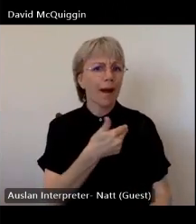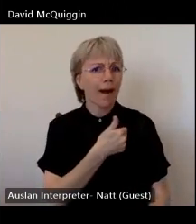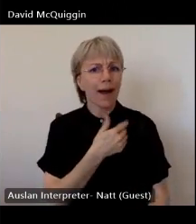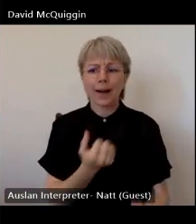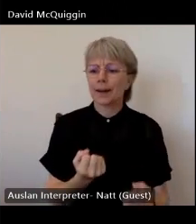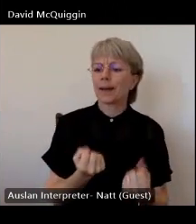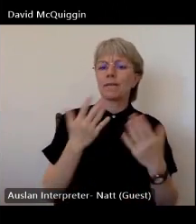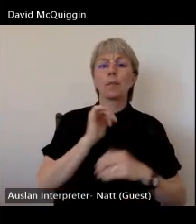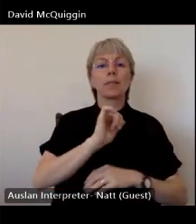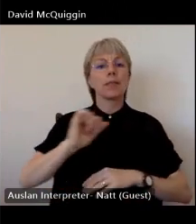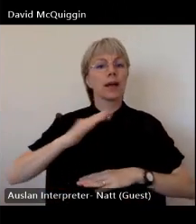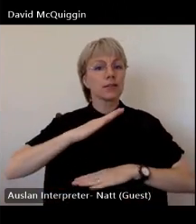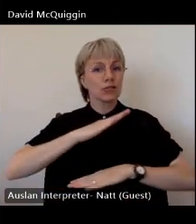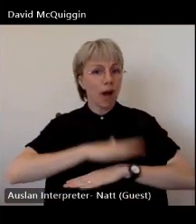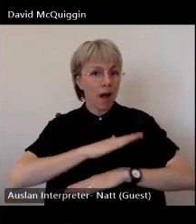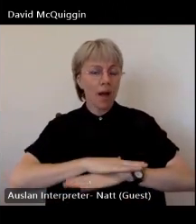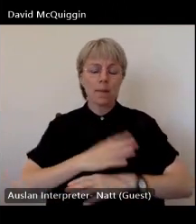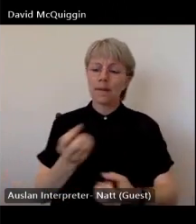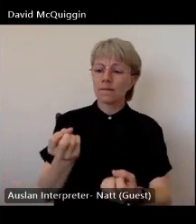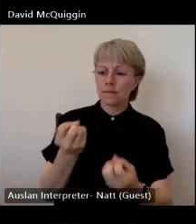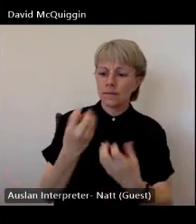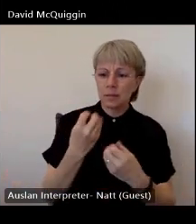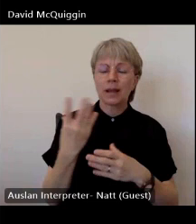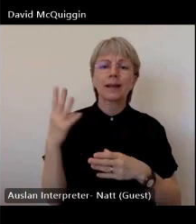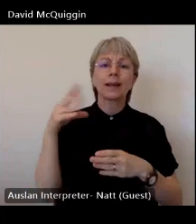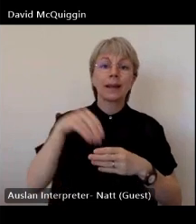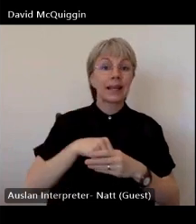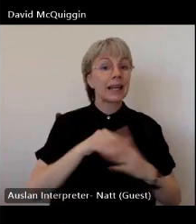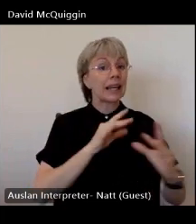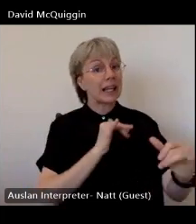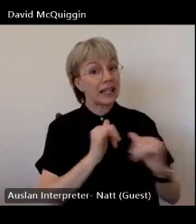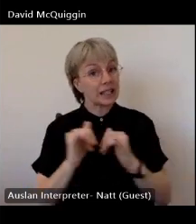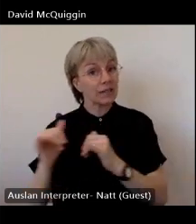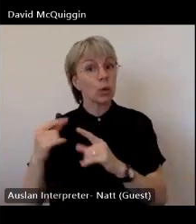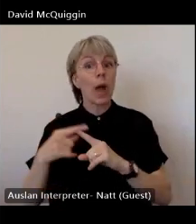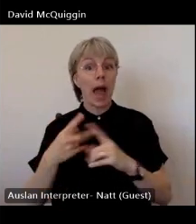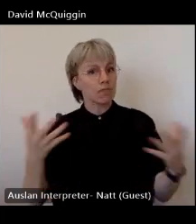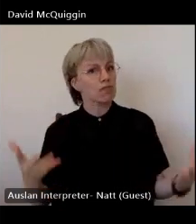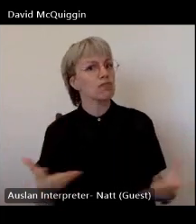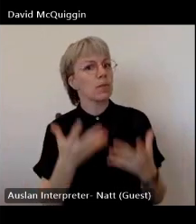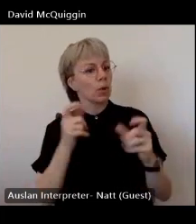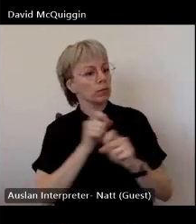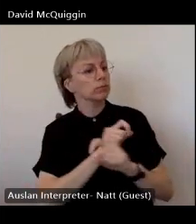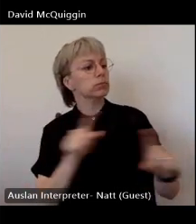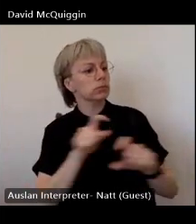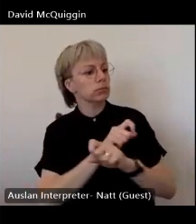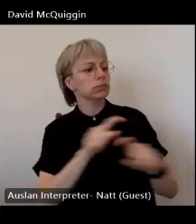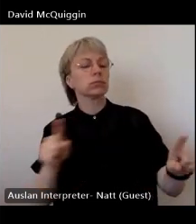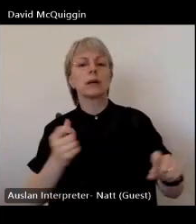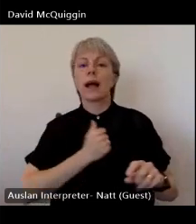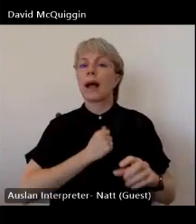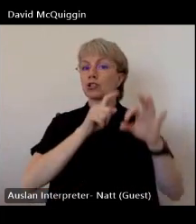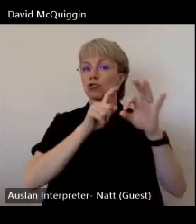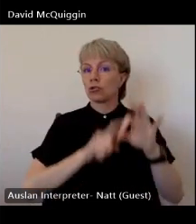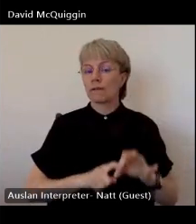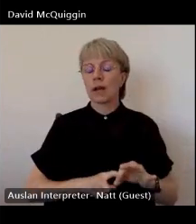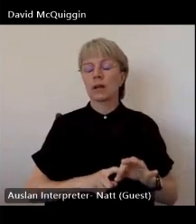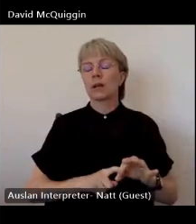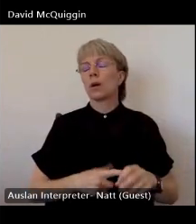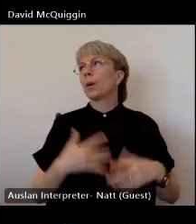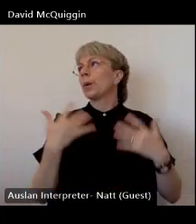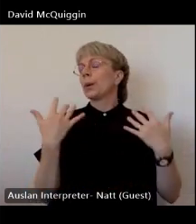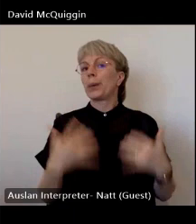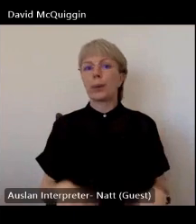time in sharing feedback, participating in interviews, and also promoting the project and surveys. We've been really blown away by